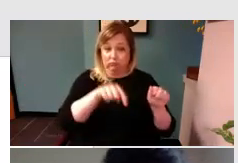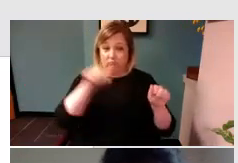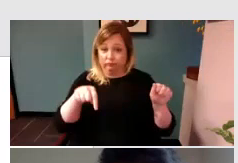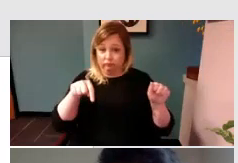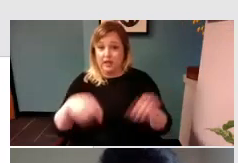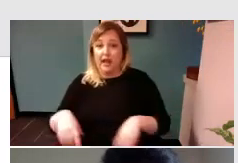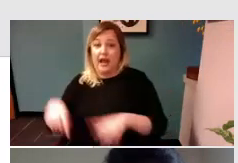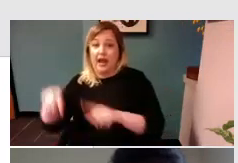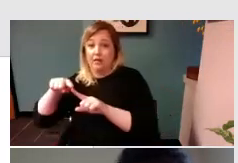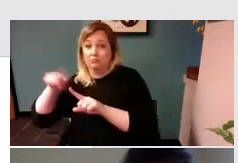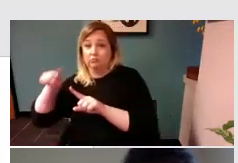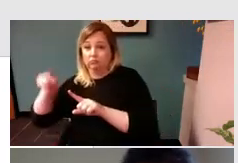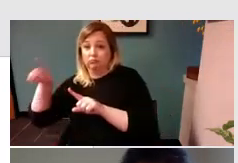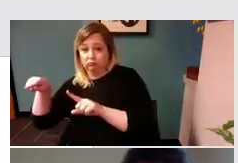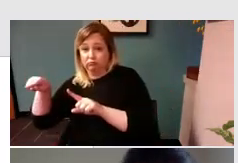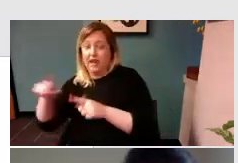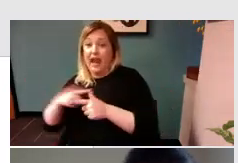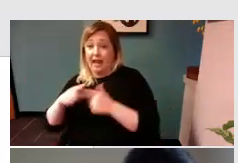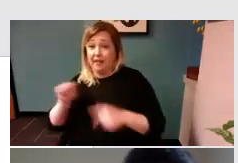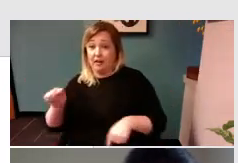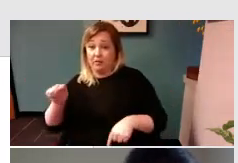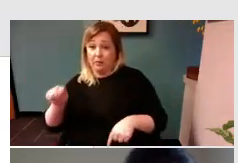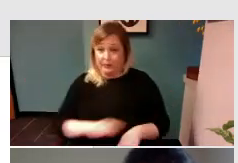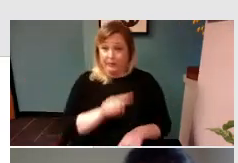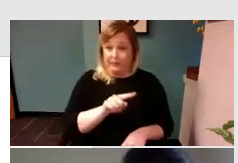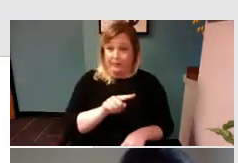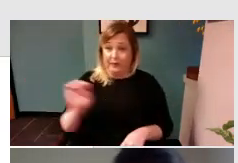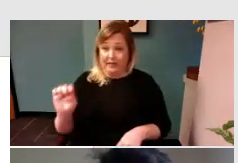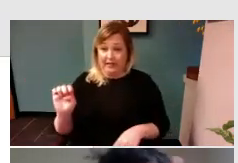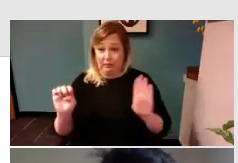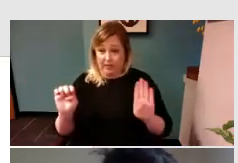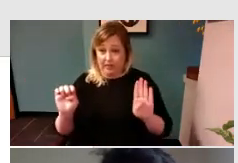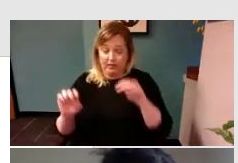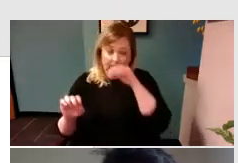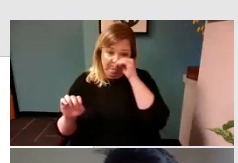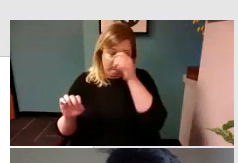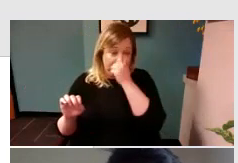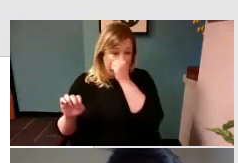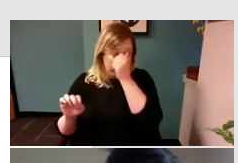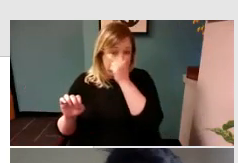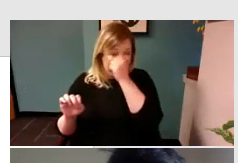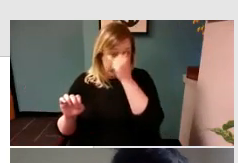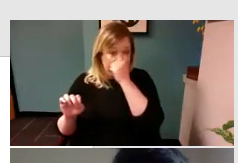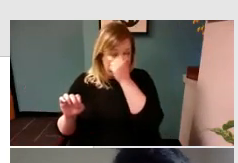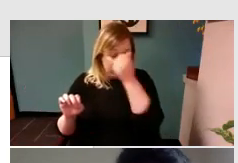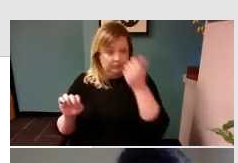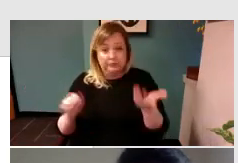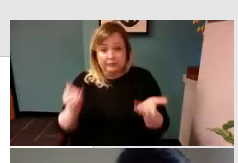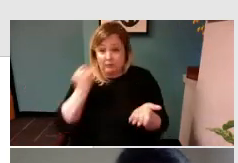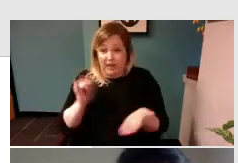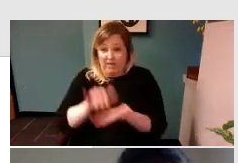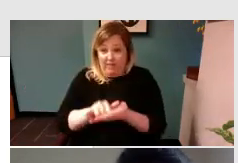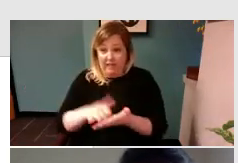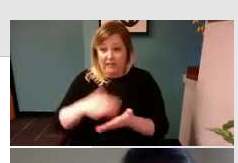edge that connects from E to B. Now, if this was my graph, and I can redraw this graph anyway, would